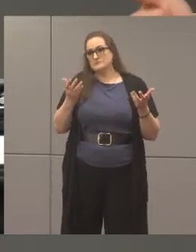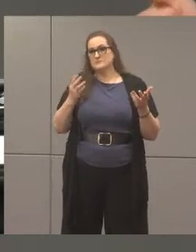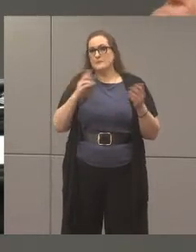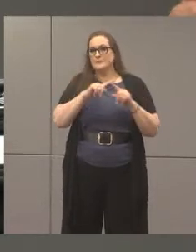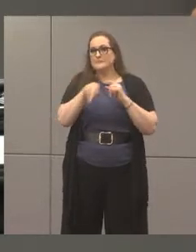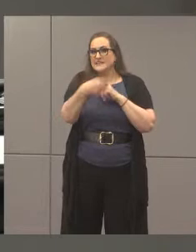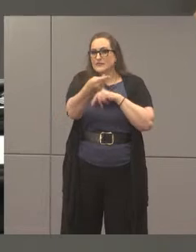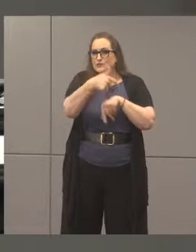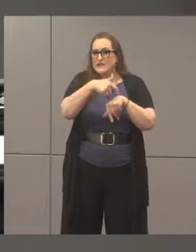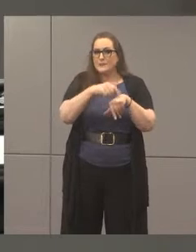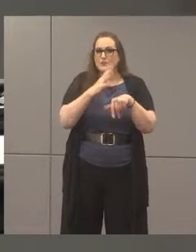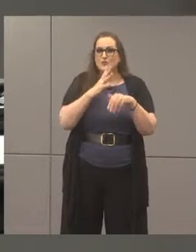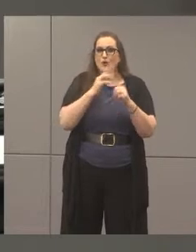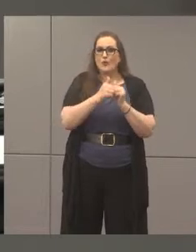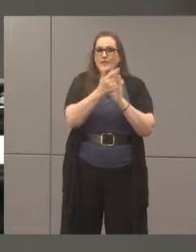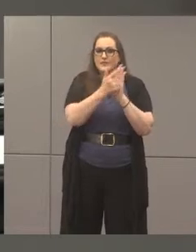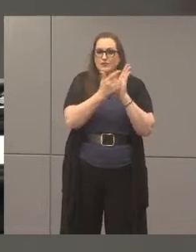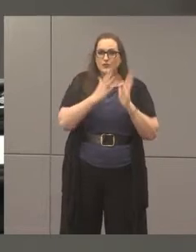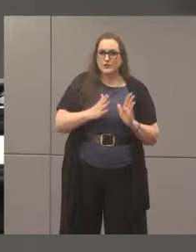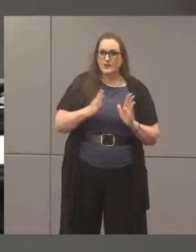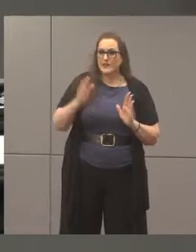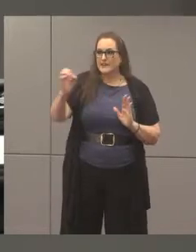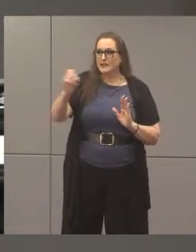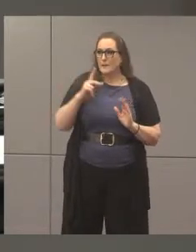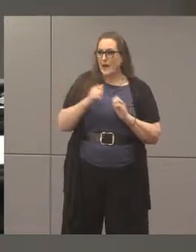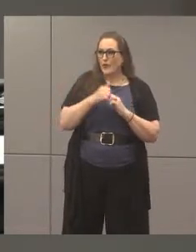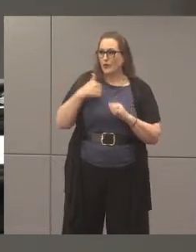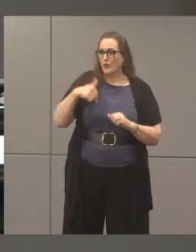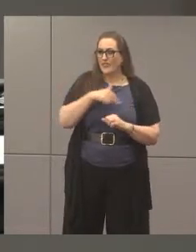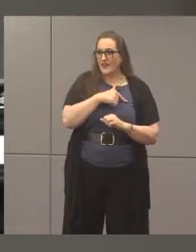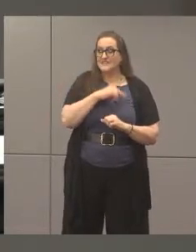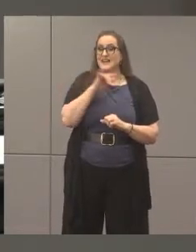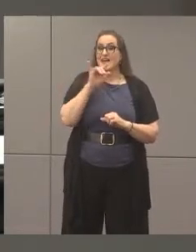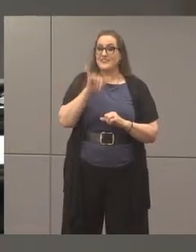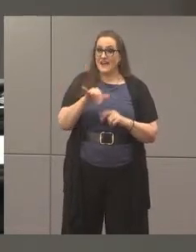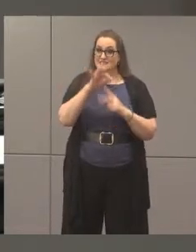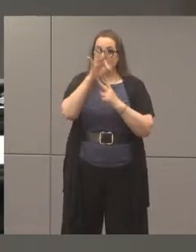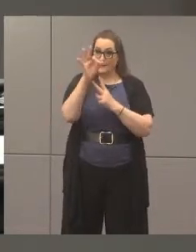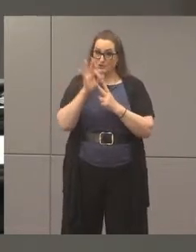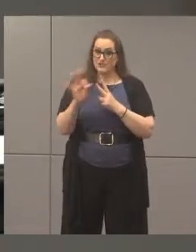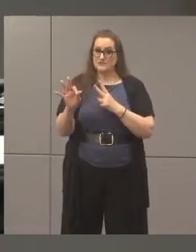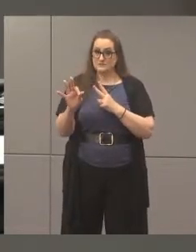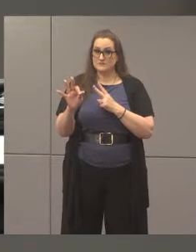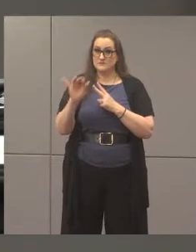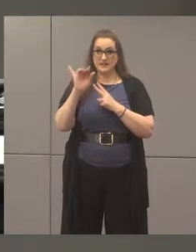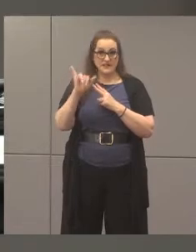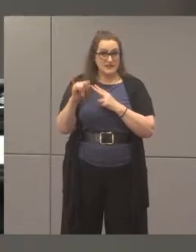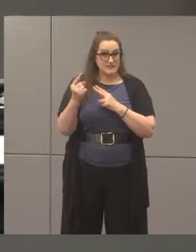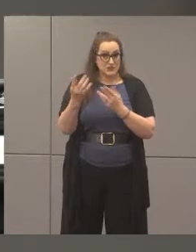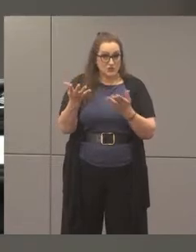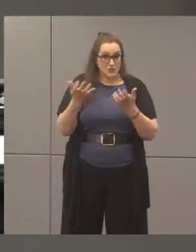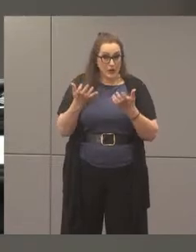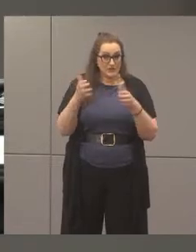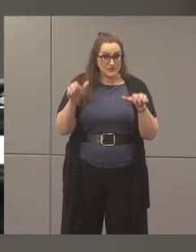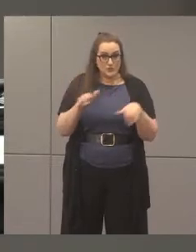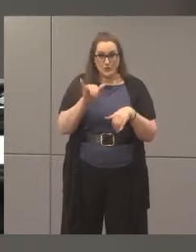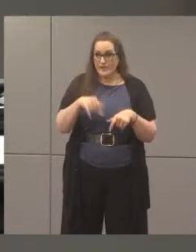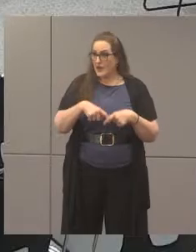time to talk to an attorney and get back with us. That is an option. Is that something that you want to